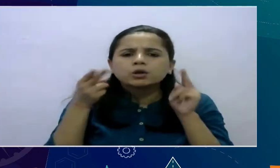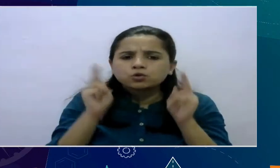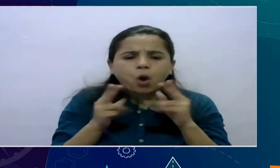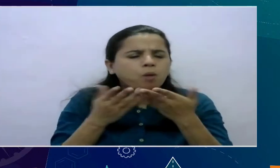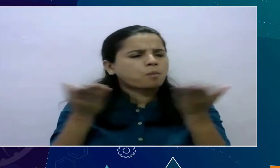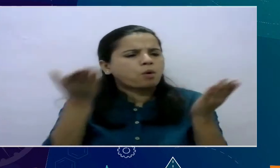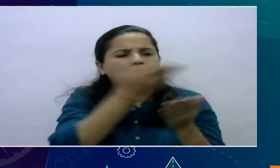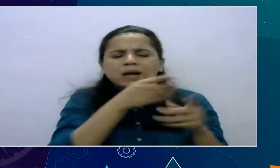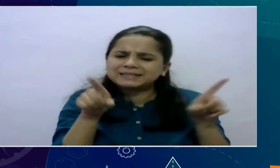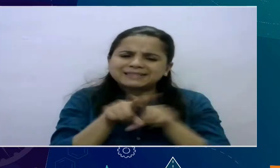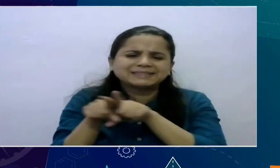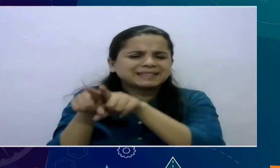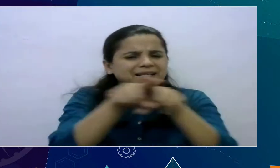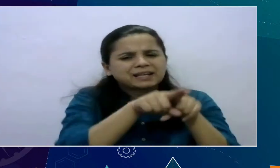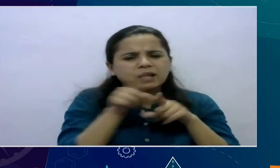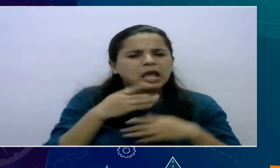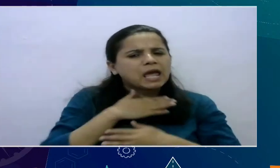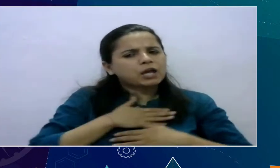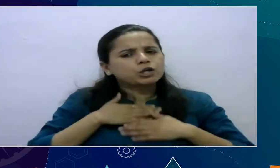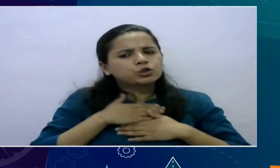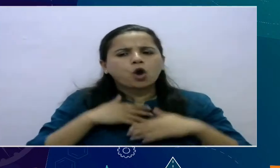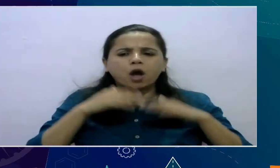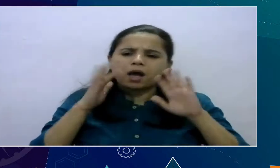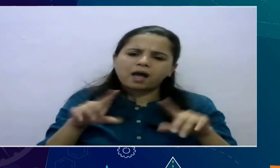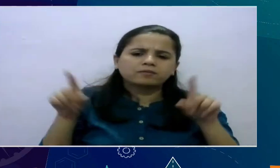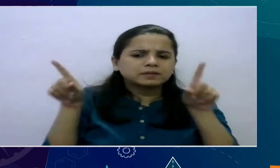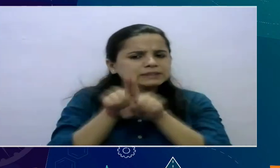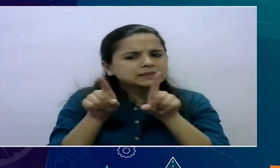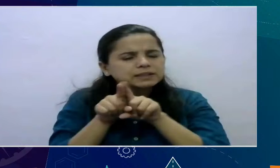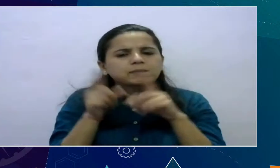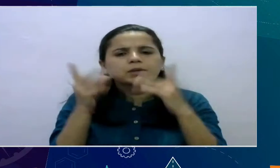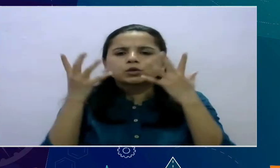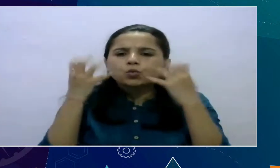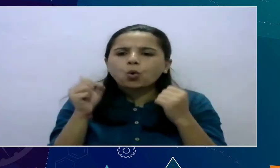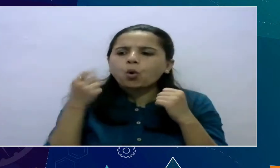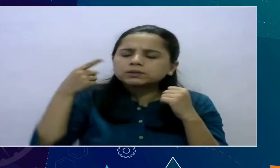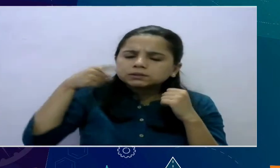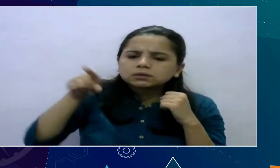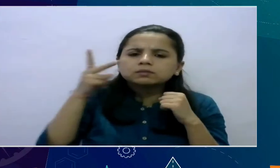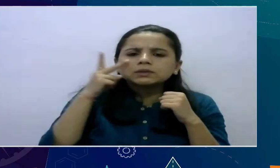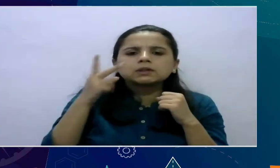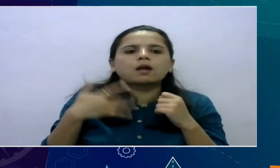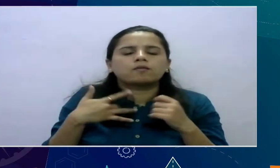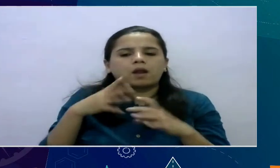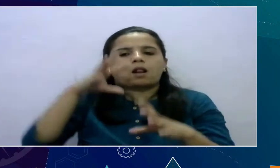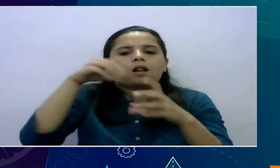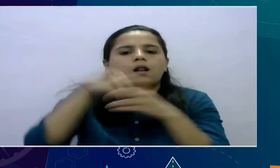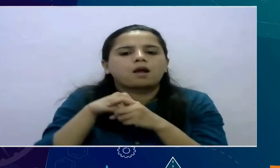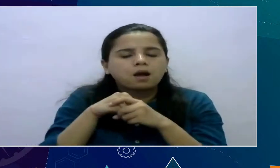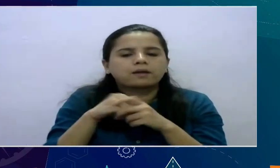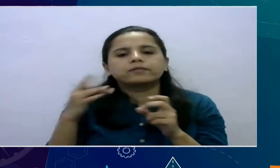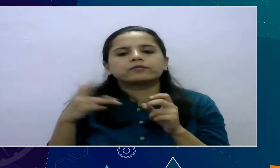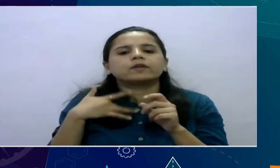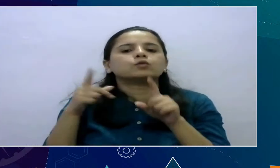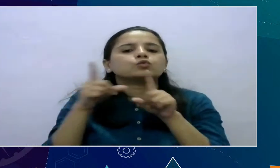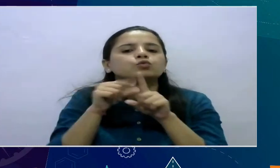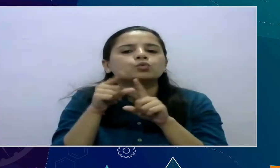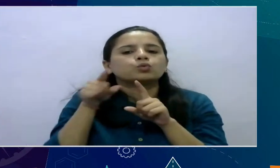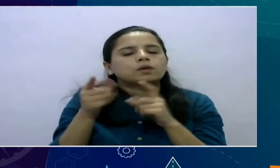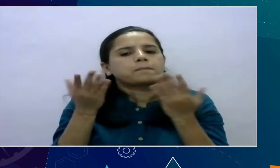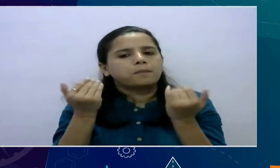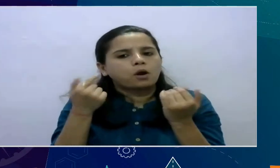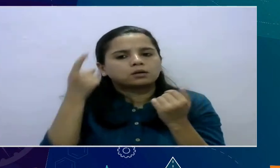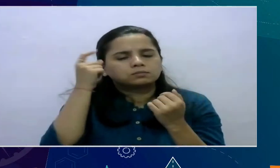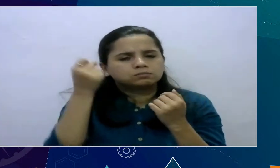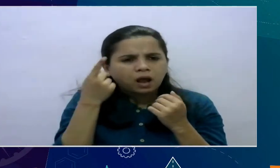They're absolutely, they also enjoy over the more because they find themselves included, involved, and they are able to